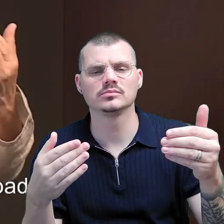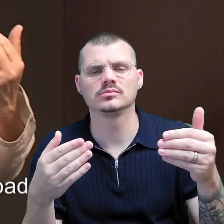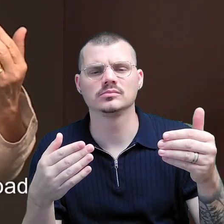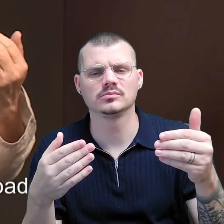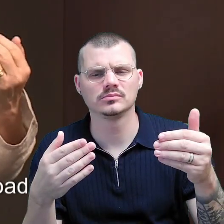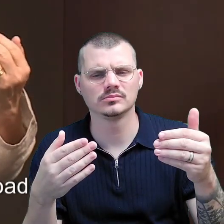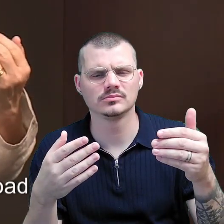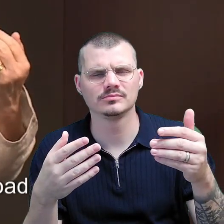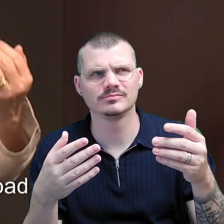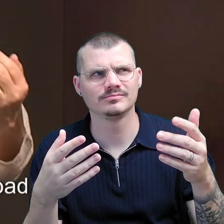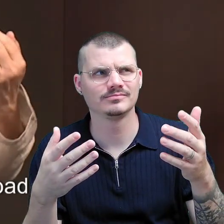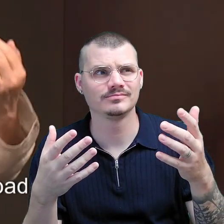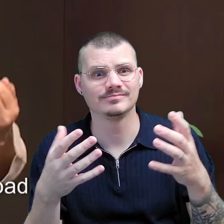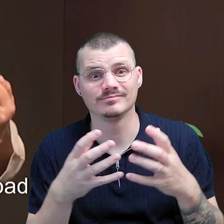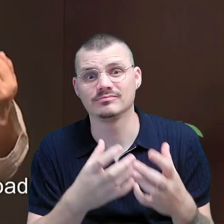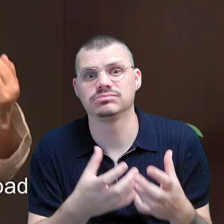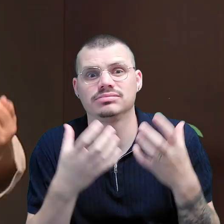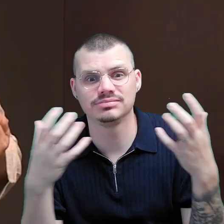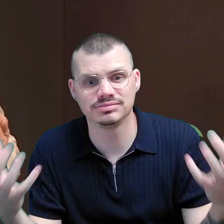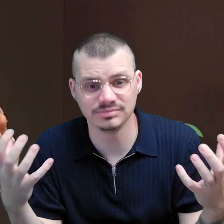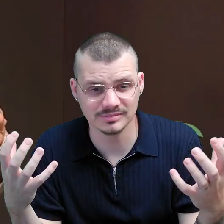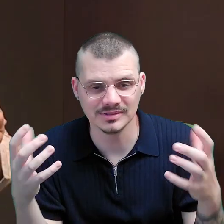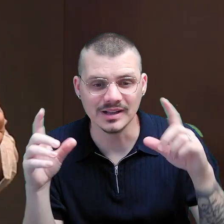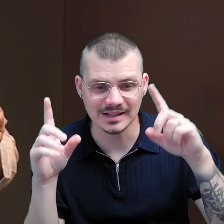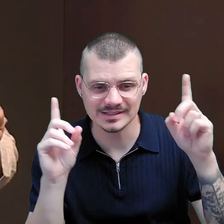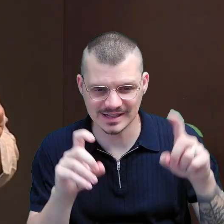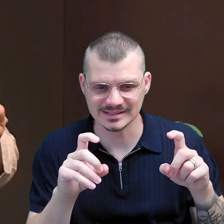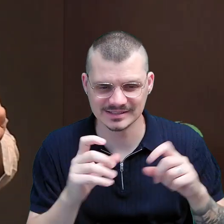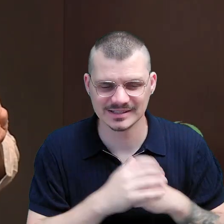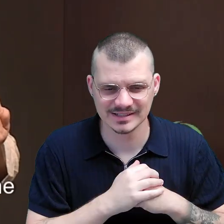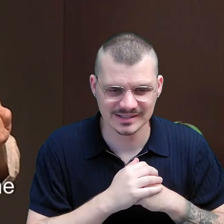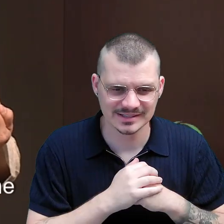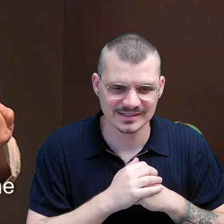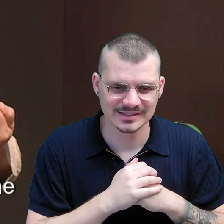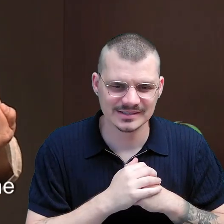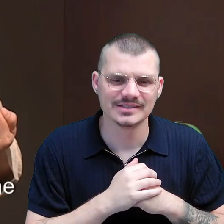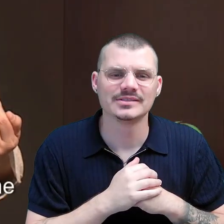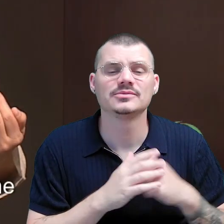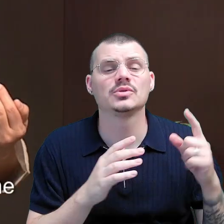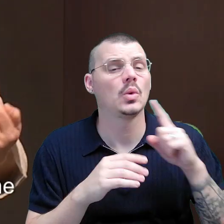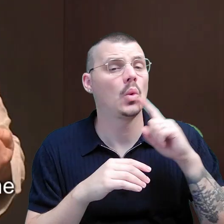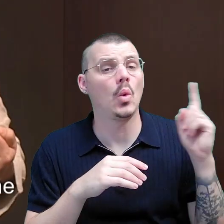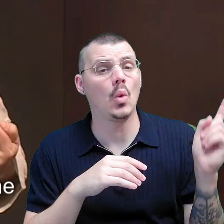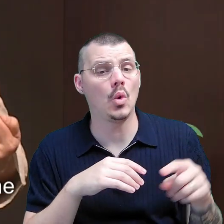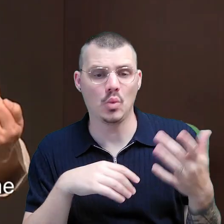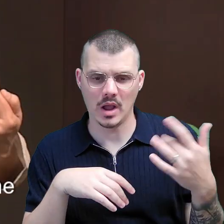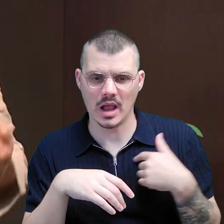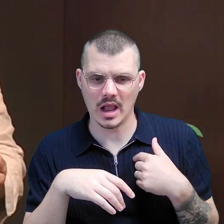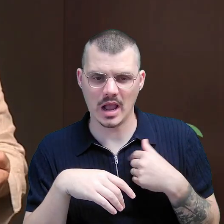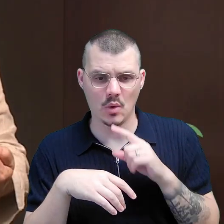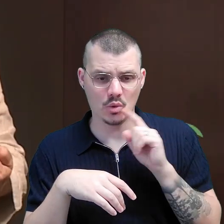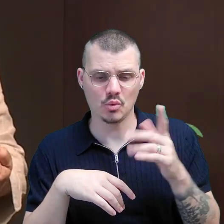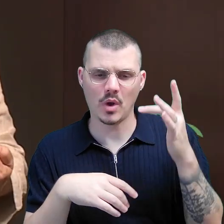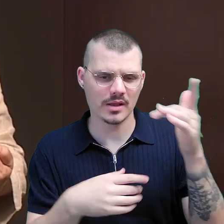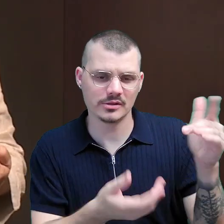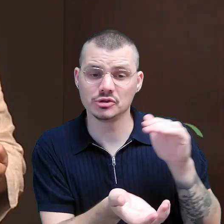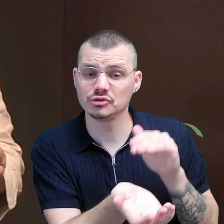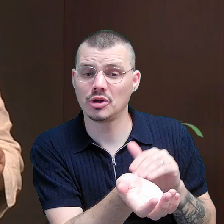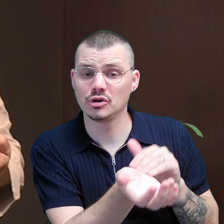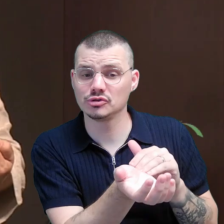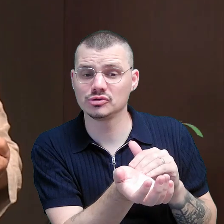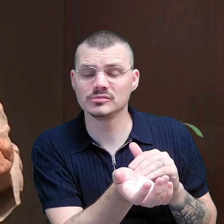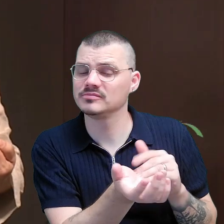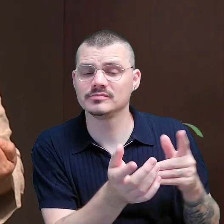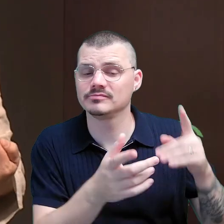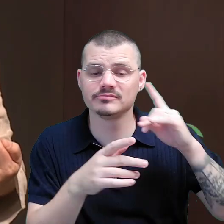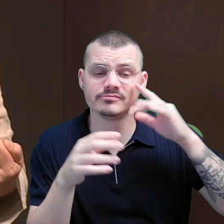that technical term? A whole crap load of tests, which were ordered by me because the pediatrician had